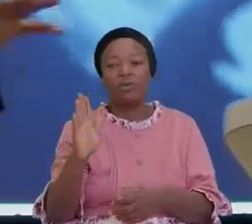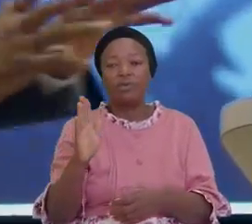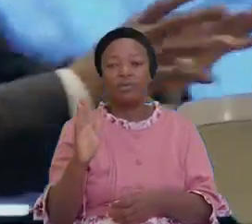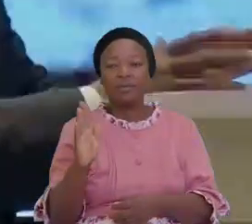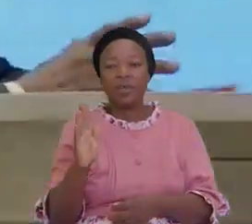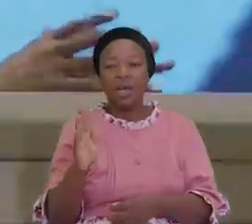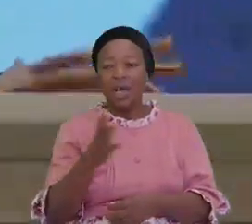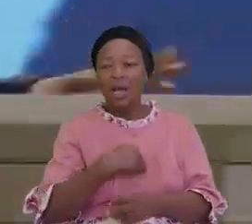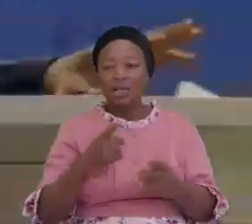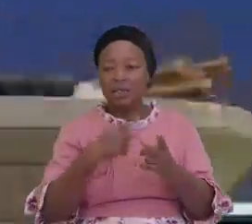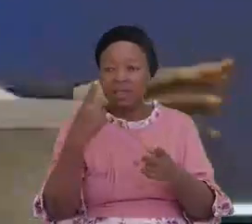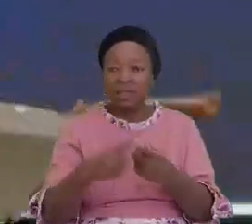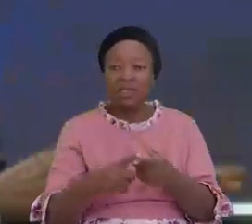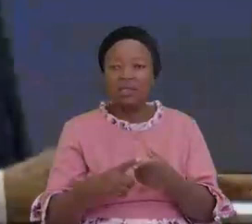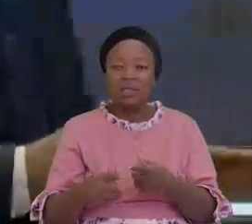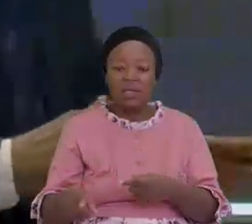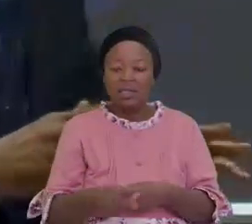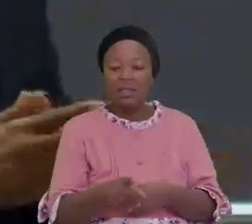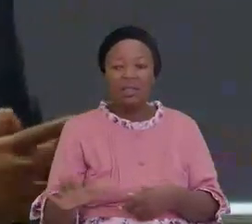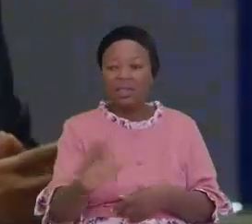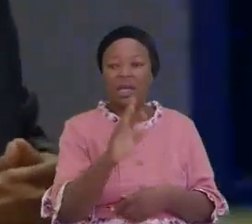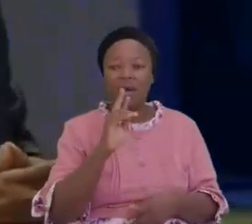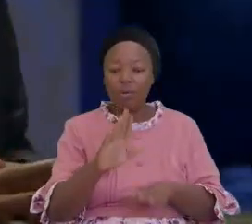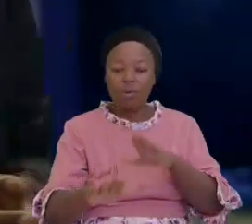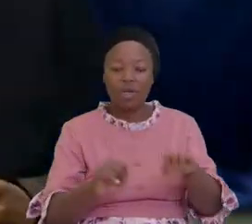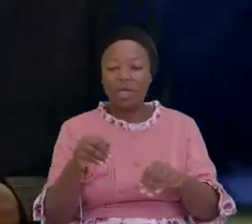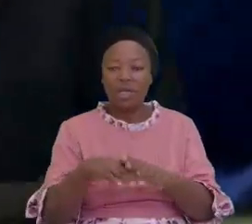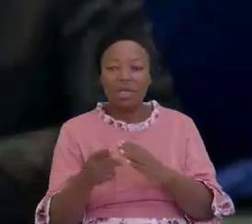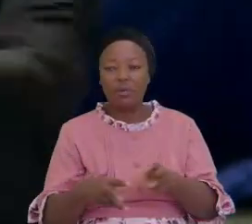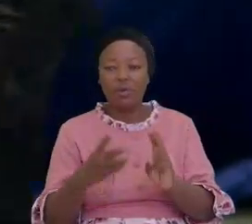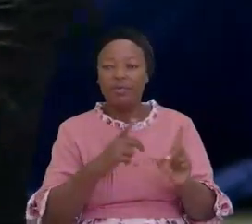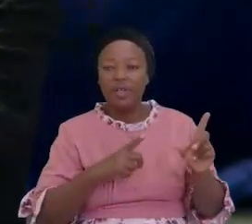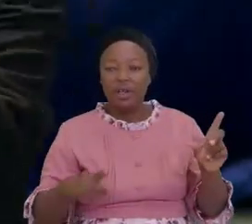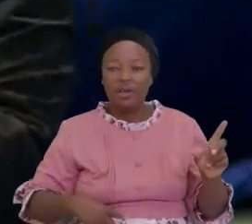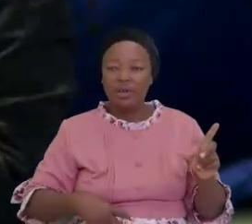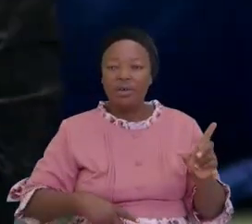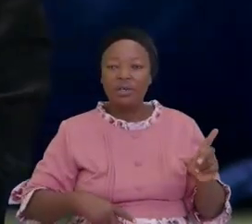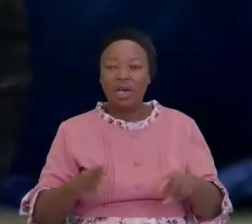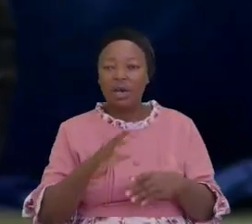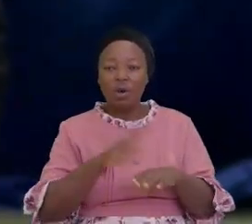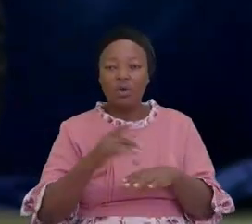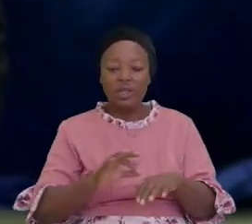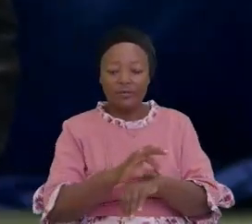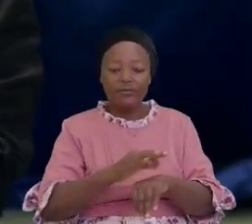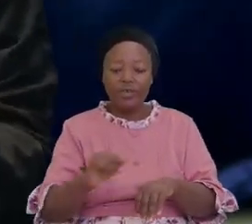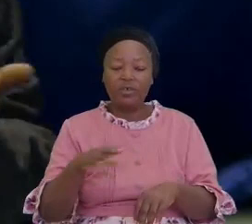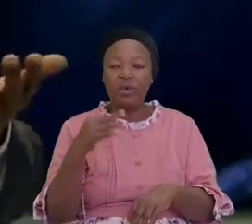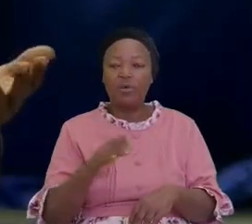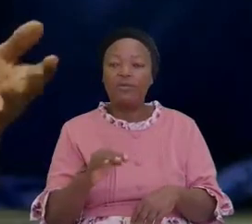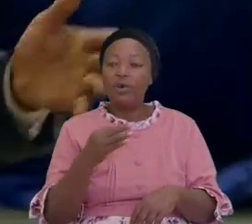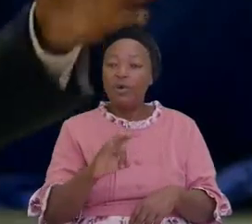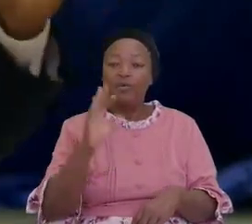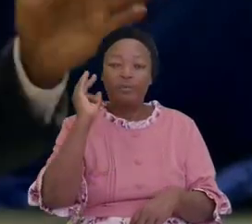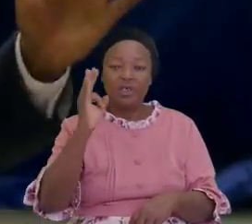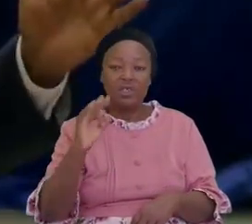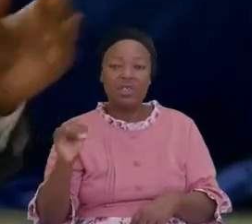And then you are walking in the vineyard of the Lord. On the field of evangelism. In